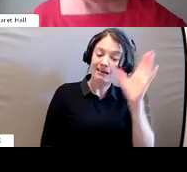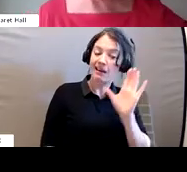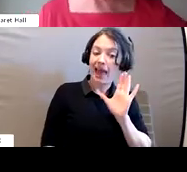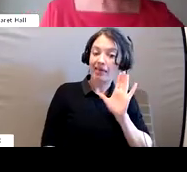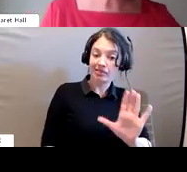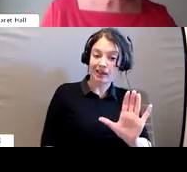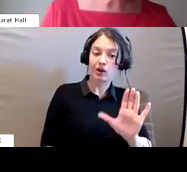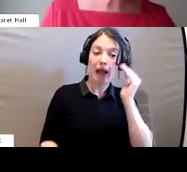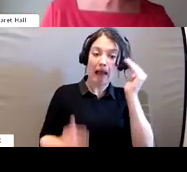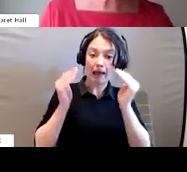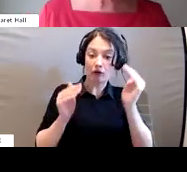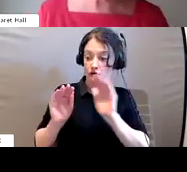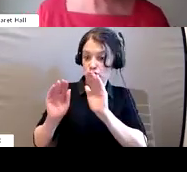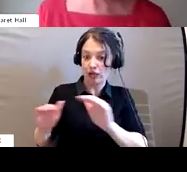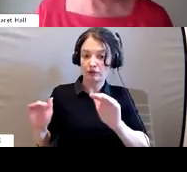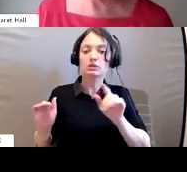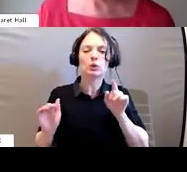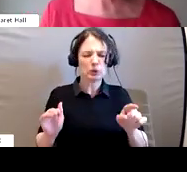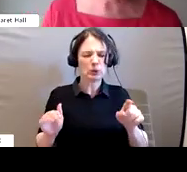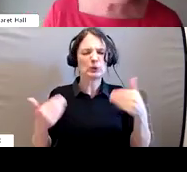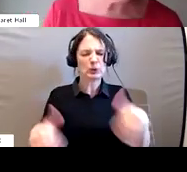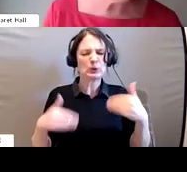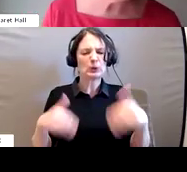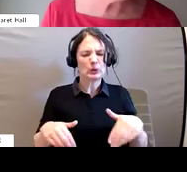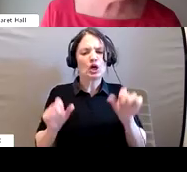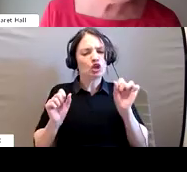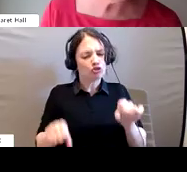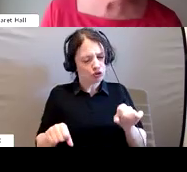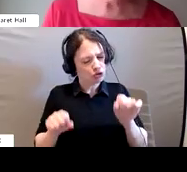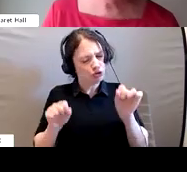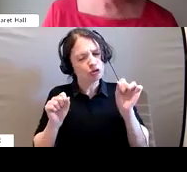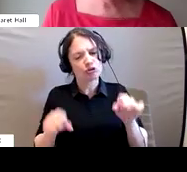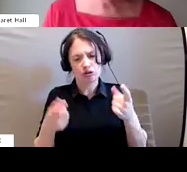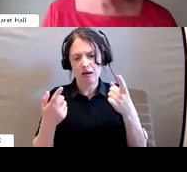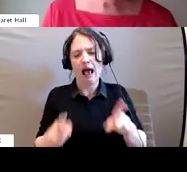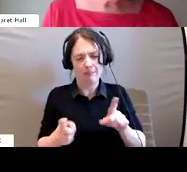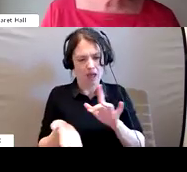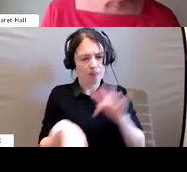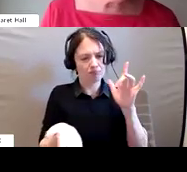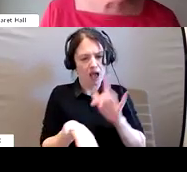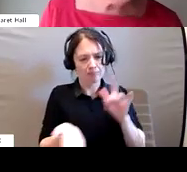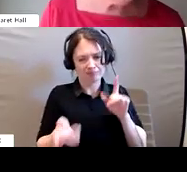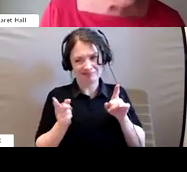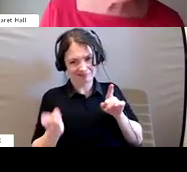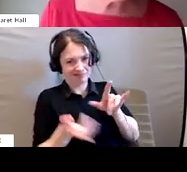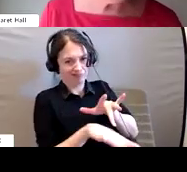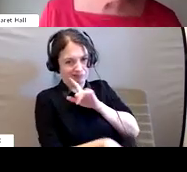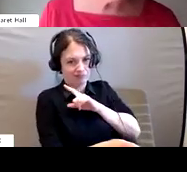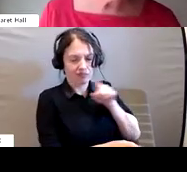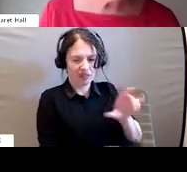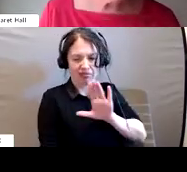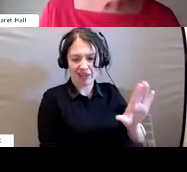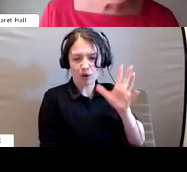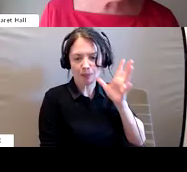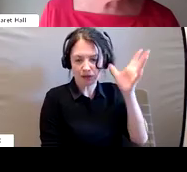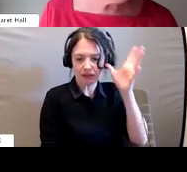especially vulnerable to coercive control exploitation of the kind I've been describing. So unlike romantic